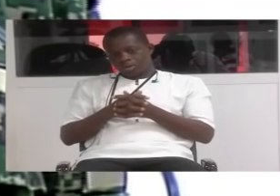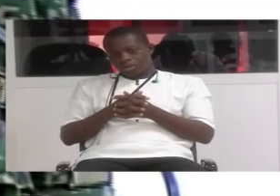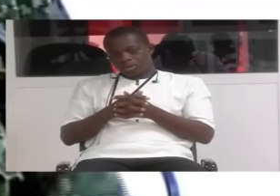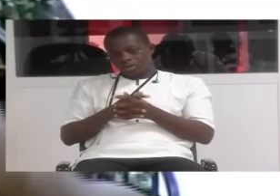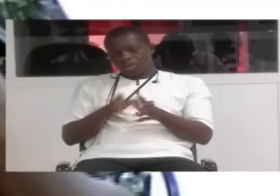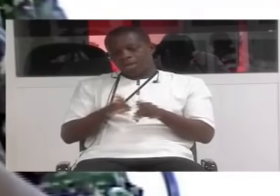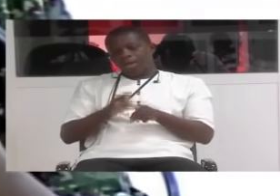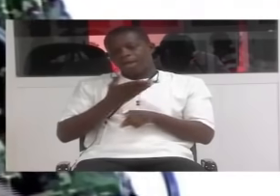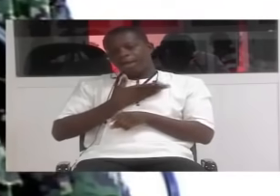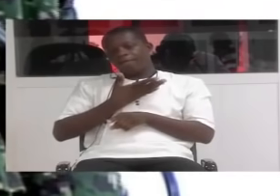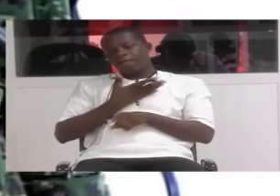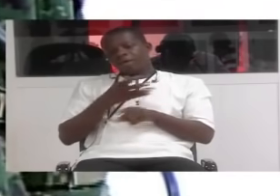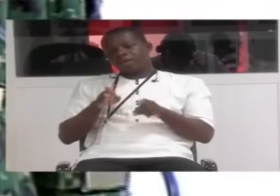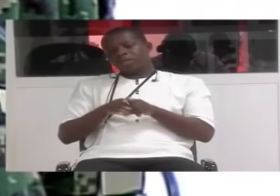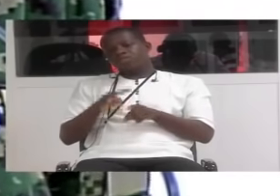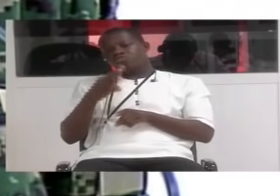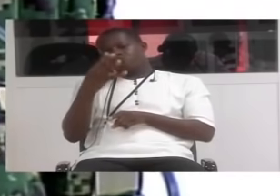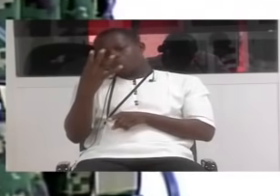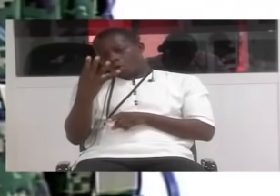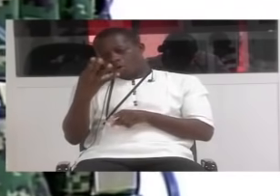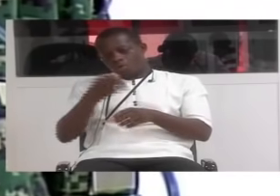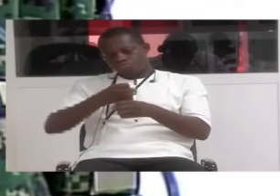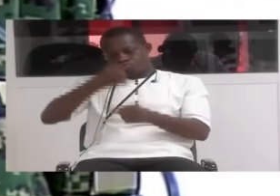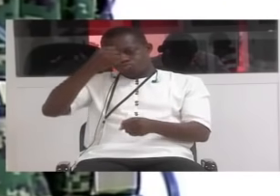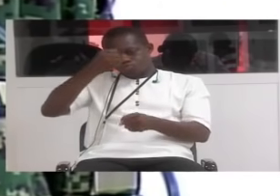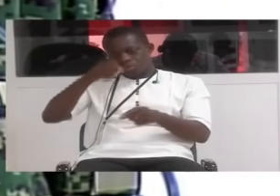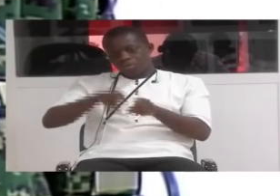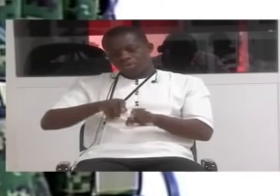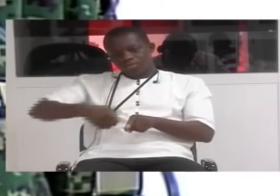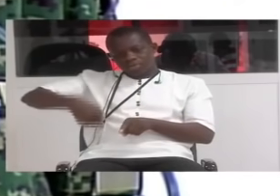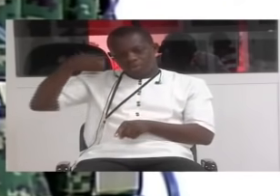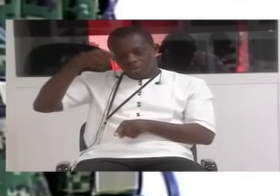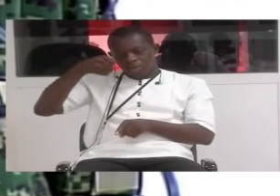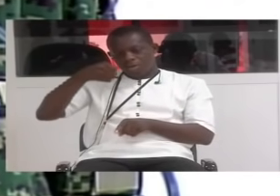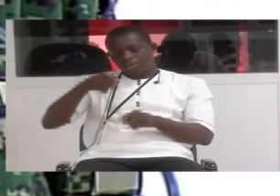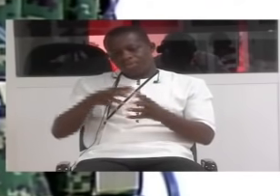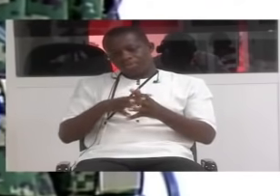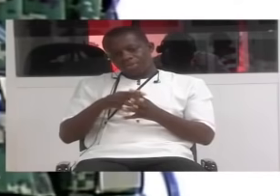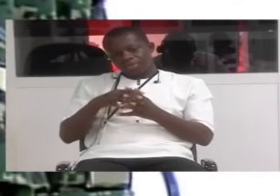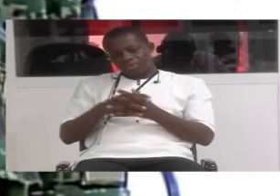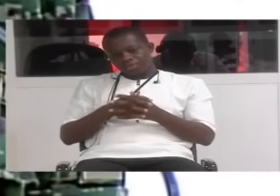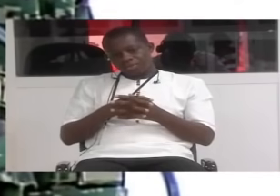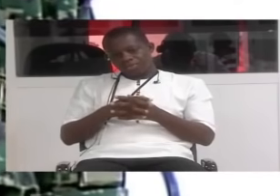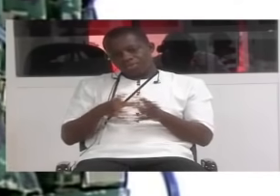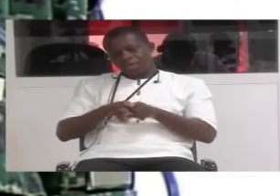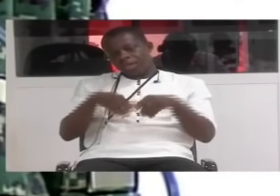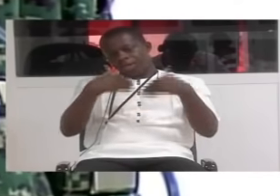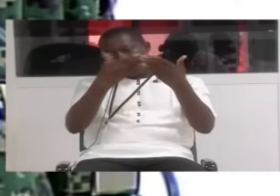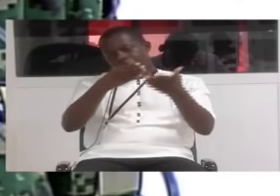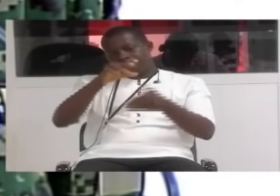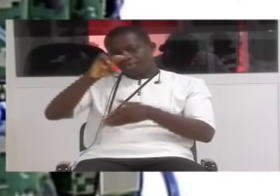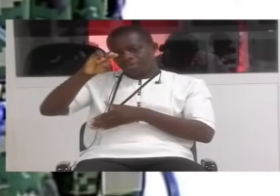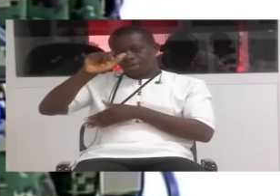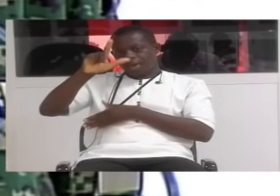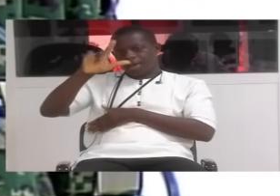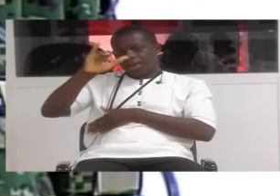Amira Nani Bulden Dino Kono. He brought out four plastic bags. Adi Malik Mangala. He